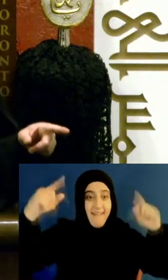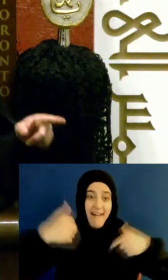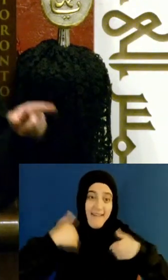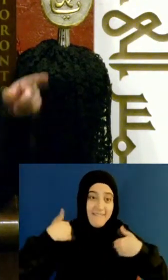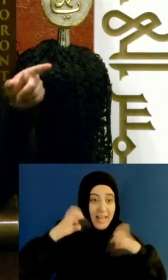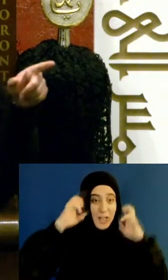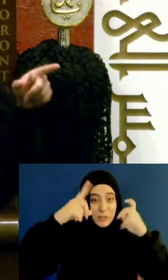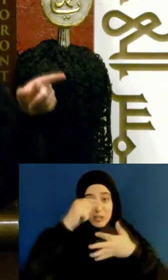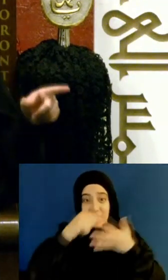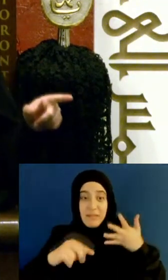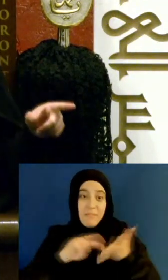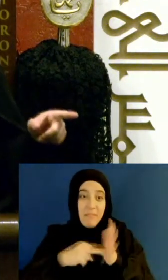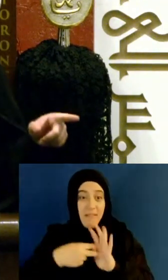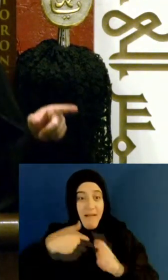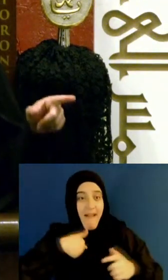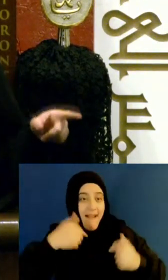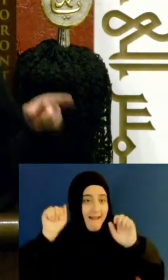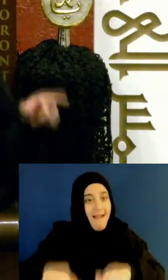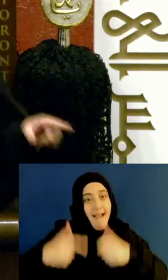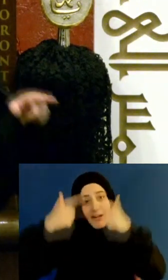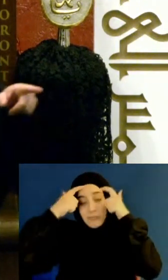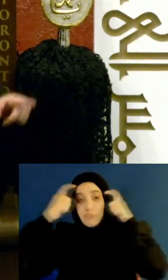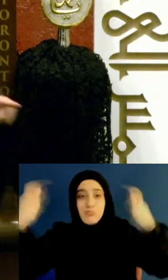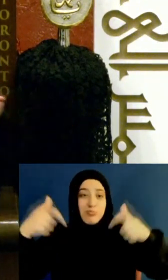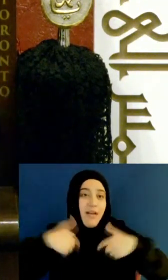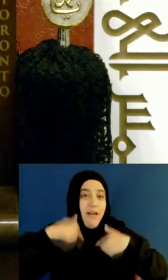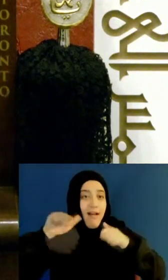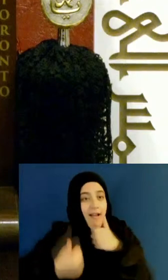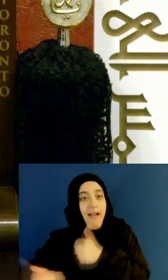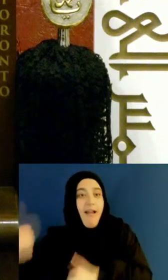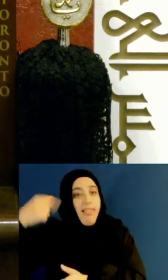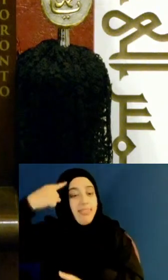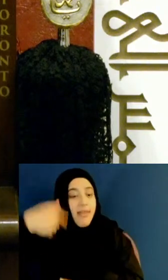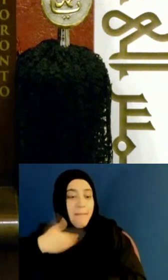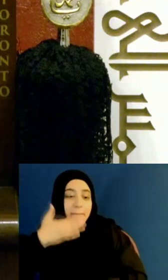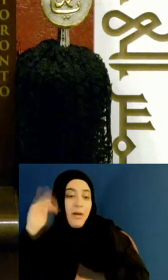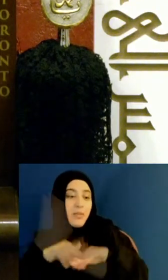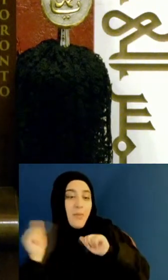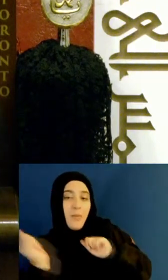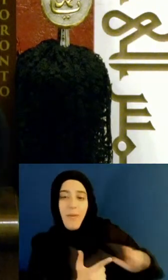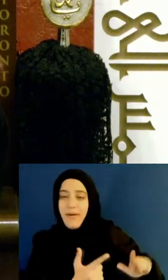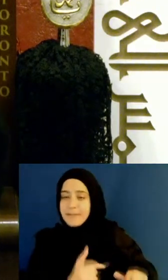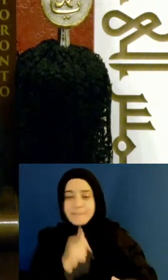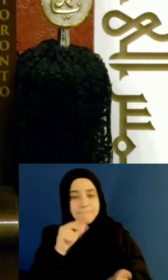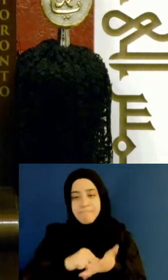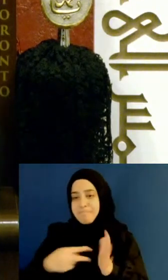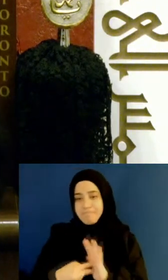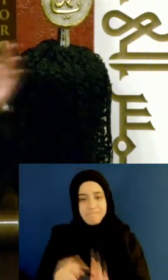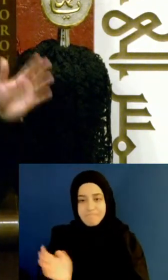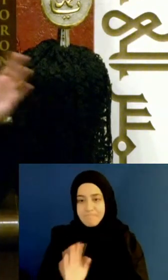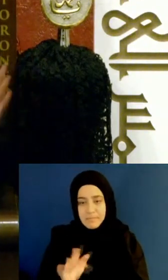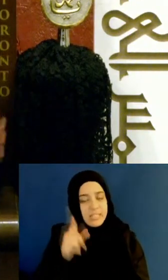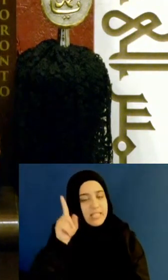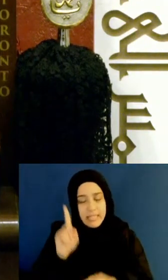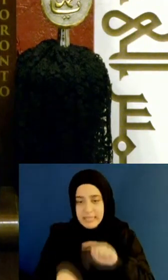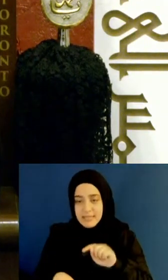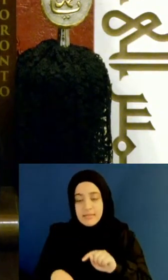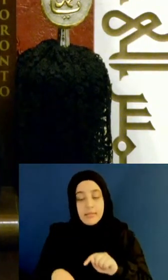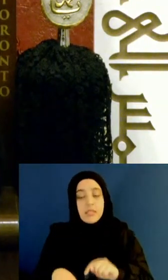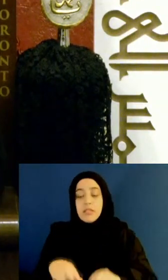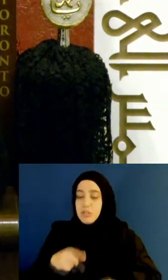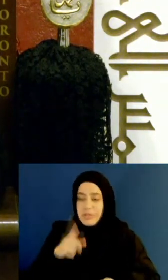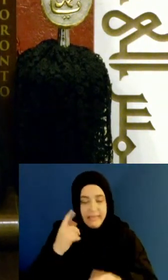superiority or exercise an egoistic behavior in front of your fellow human being. There's a stark difference between these